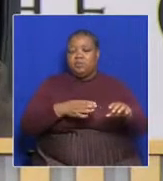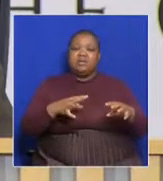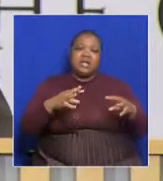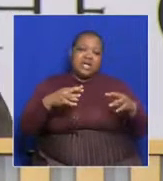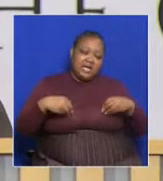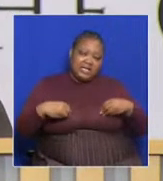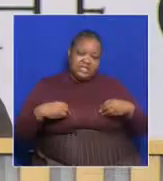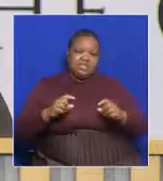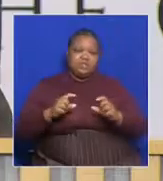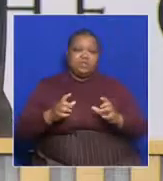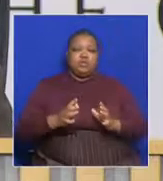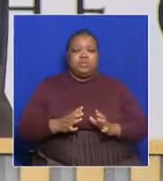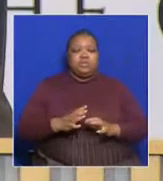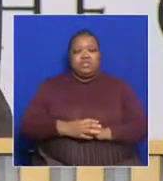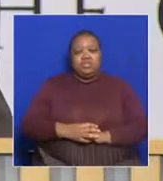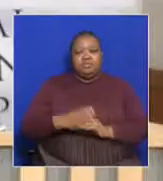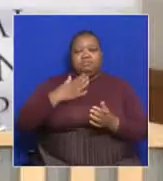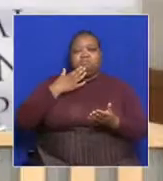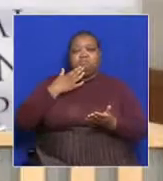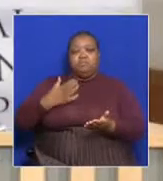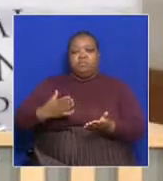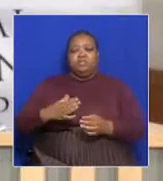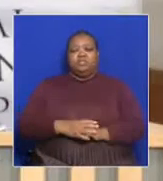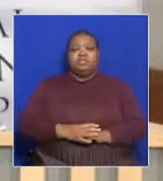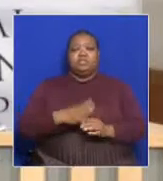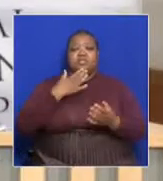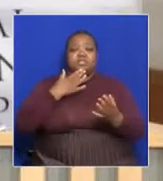Thank you. Thank you, Commissioner.